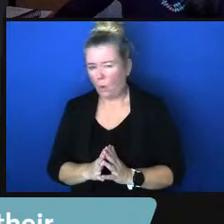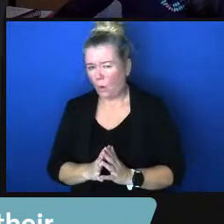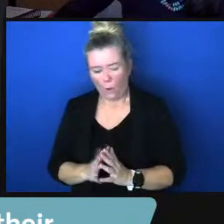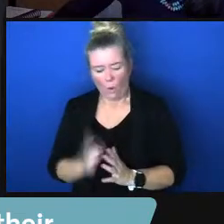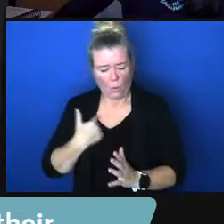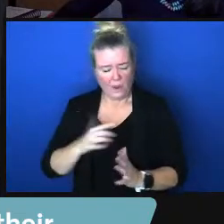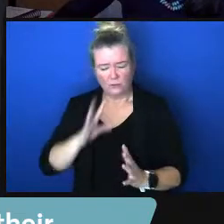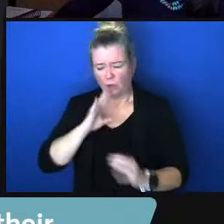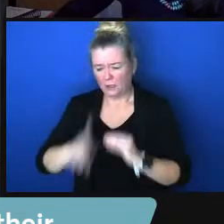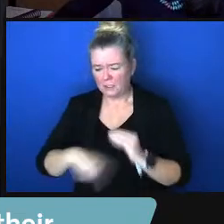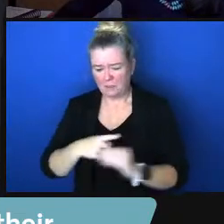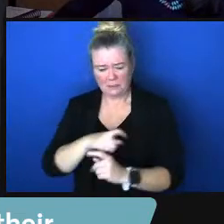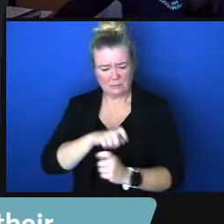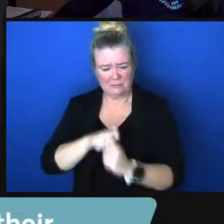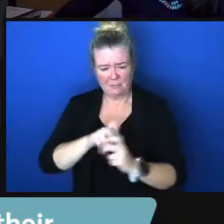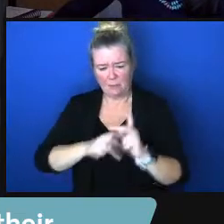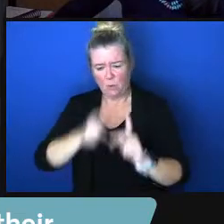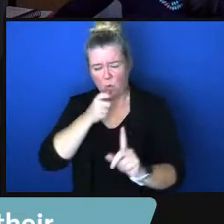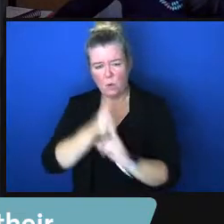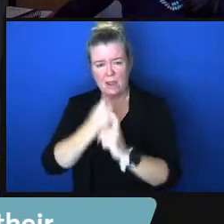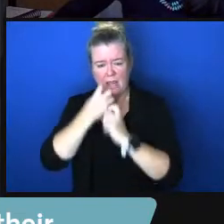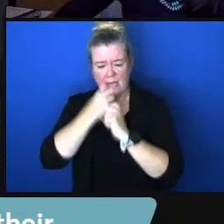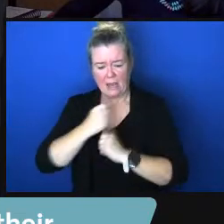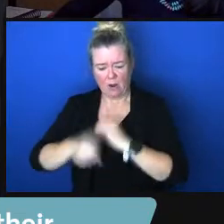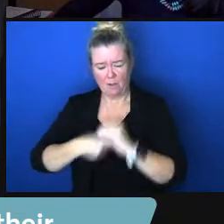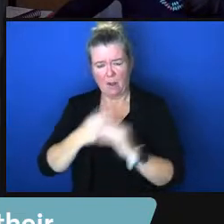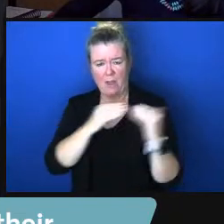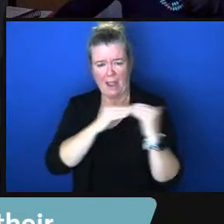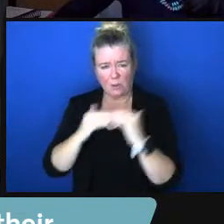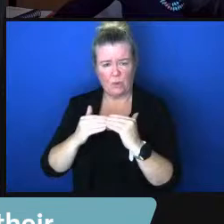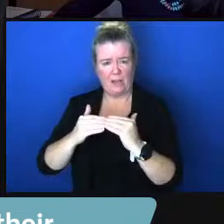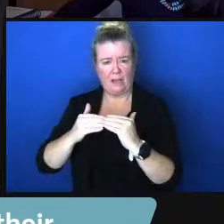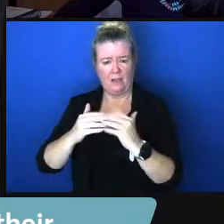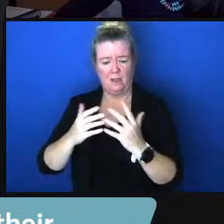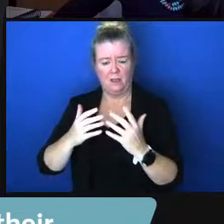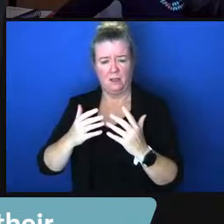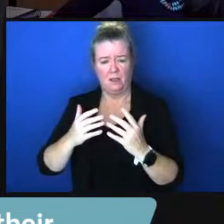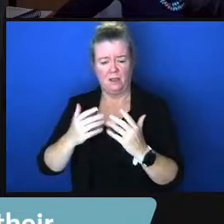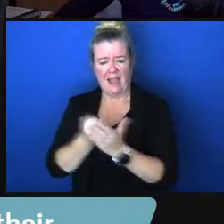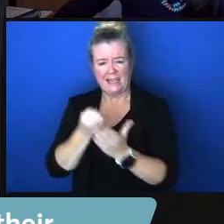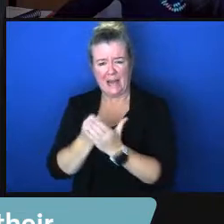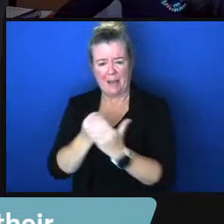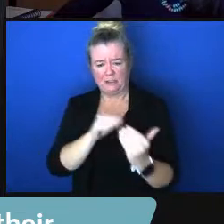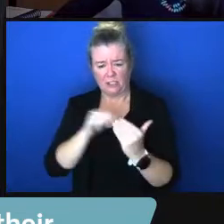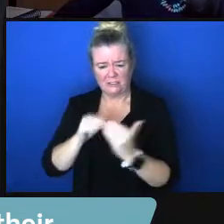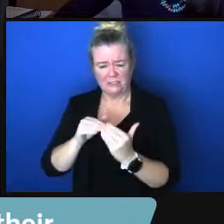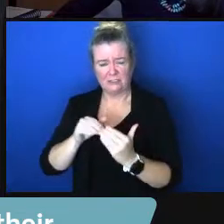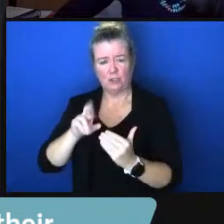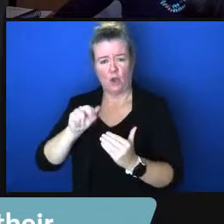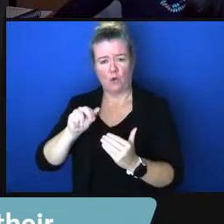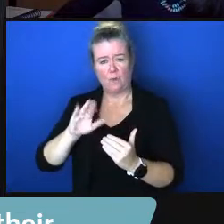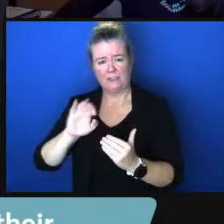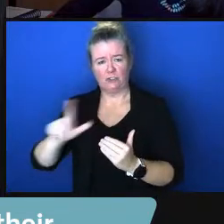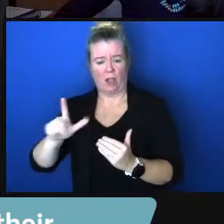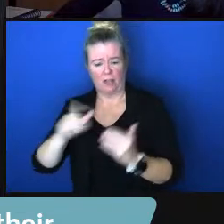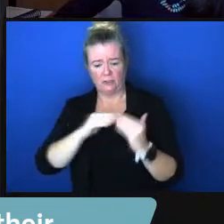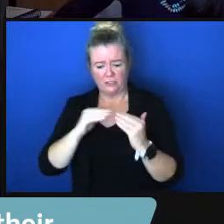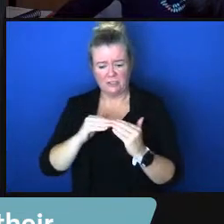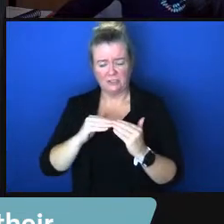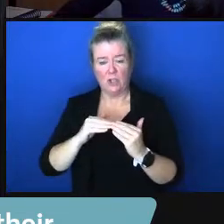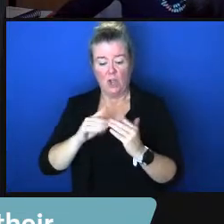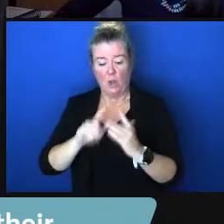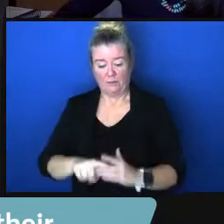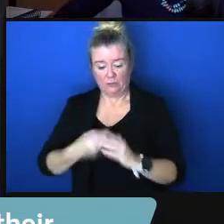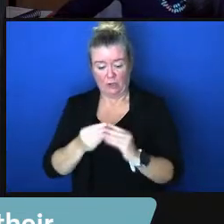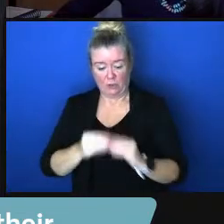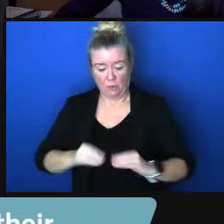about, particularly those of us who care about equity and justice, economic justice, racial justice, is that we've seeded the ground for